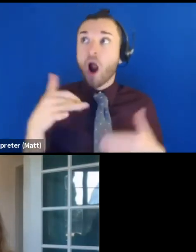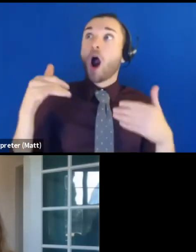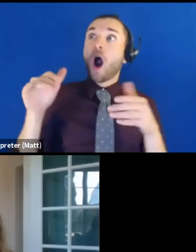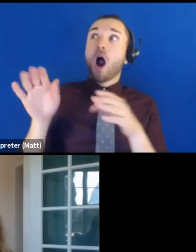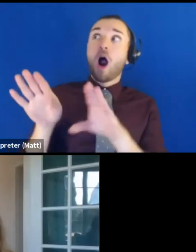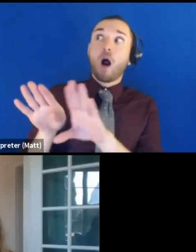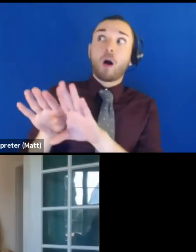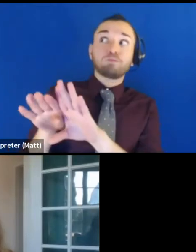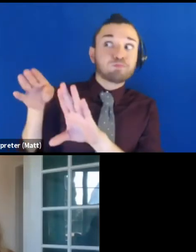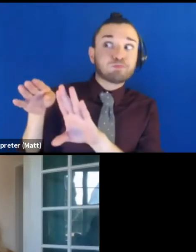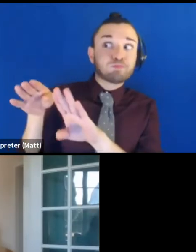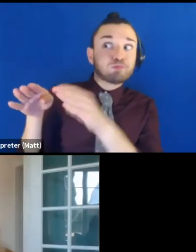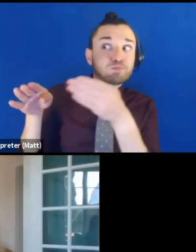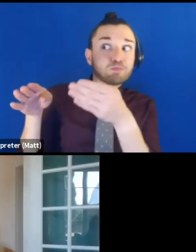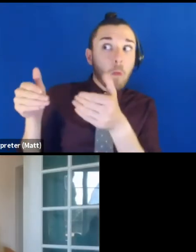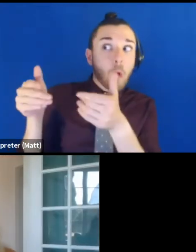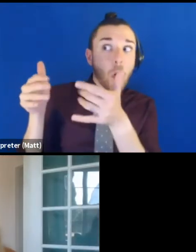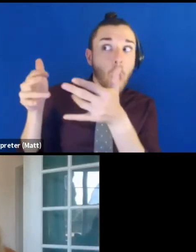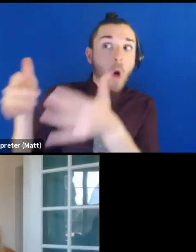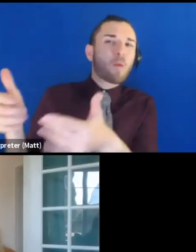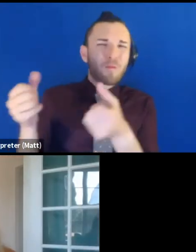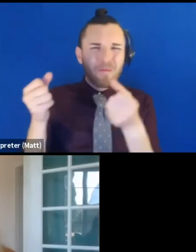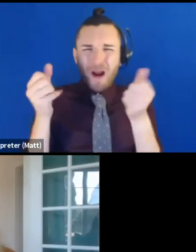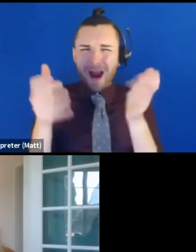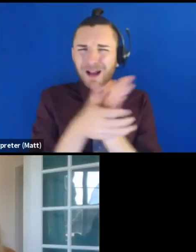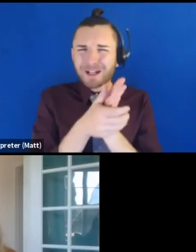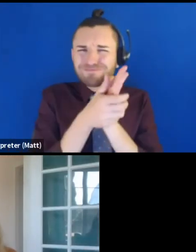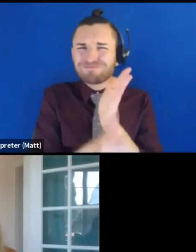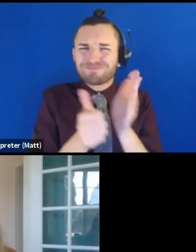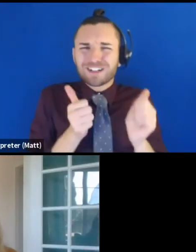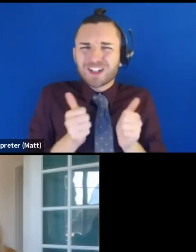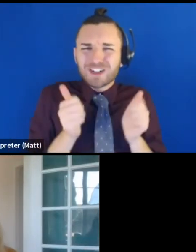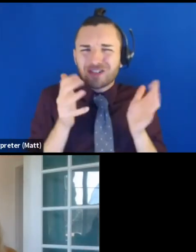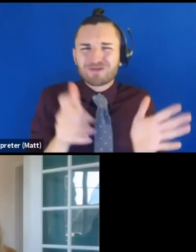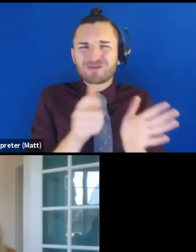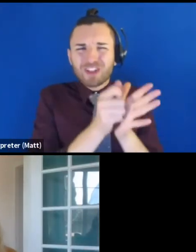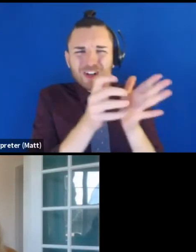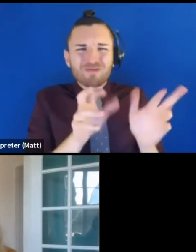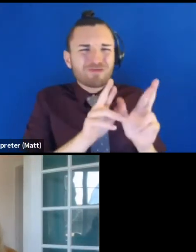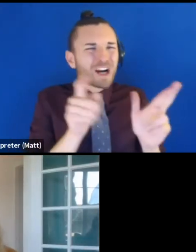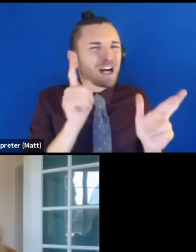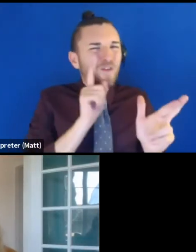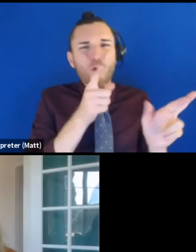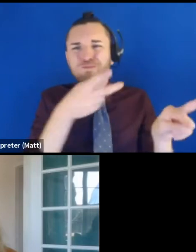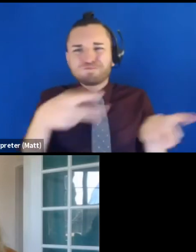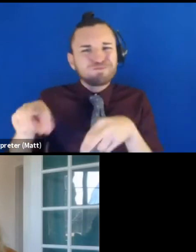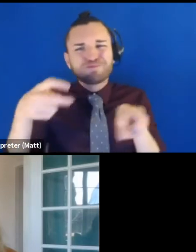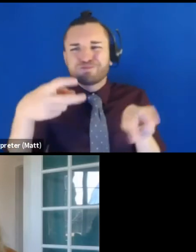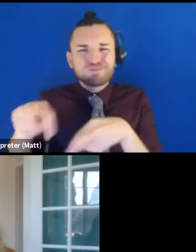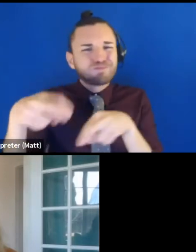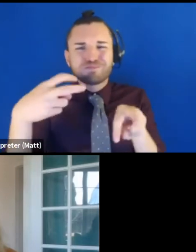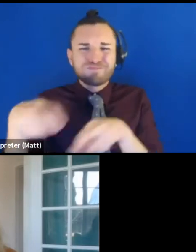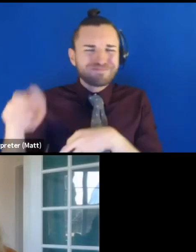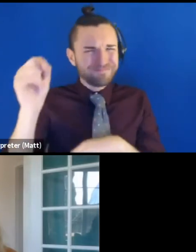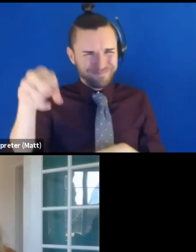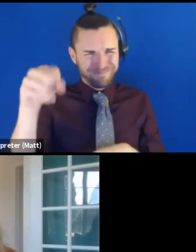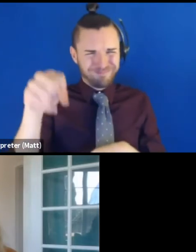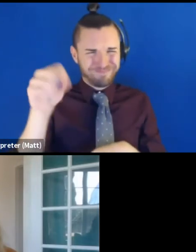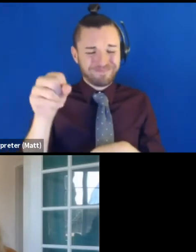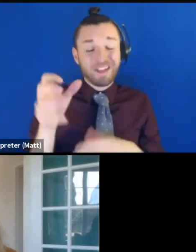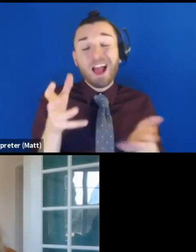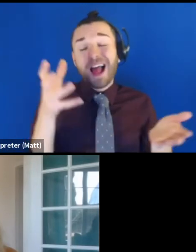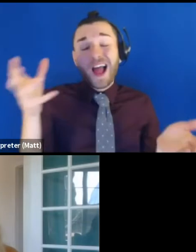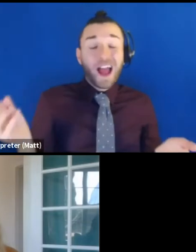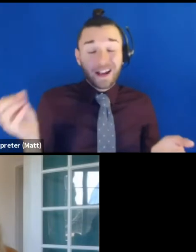and then there was a lot of talent that was available that was able to make its way. I mean, I don't have, if I understood the